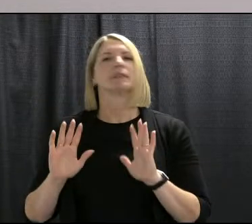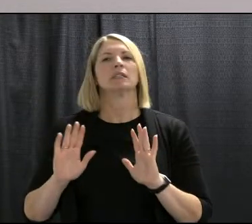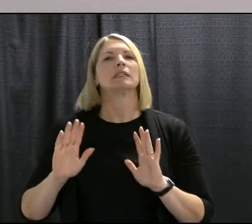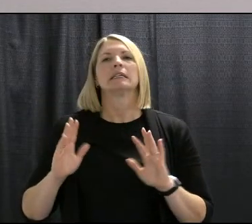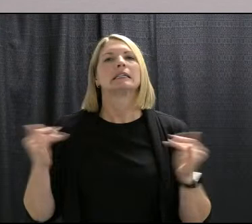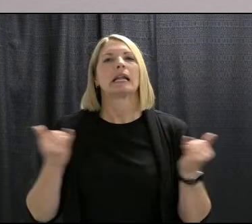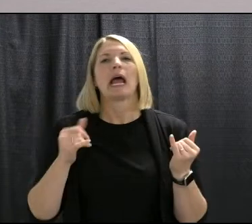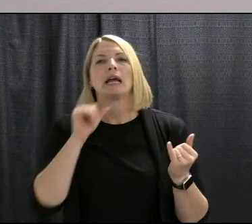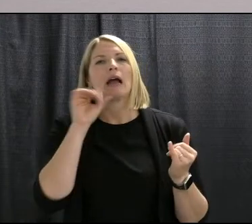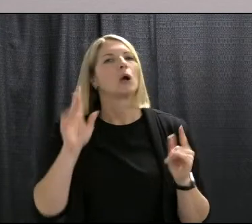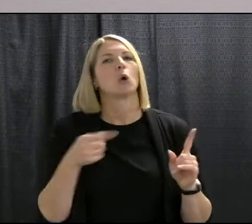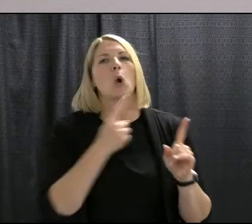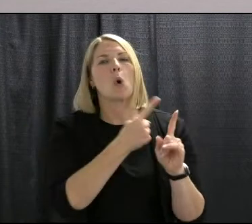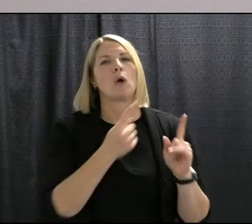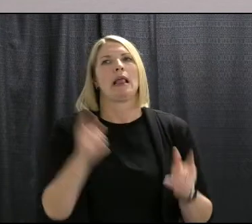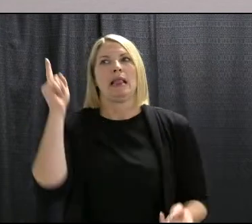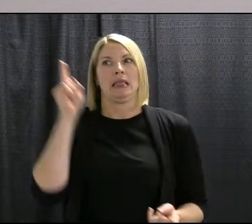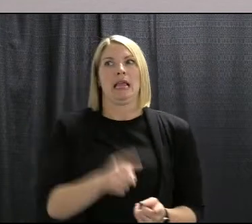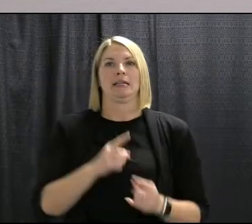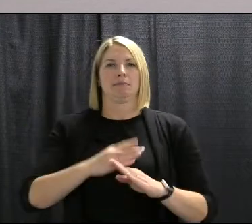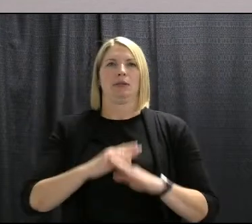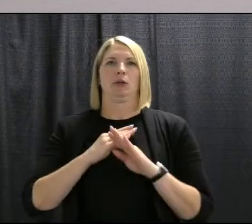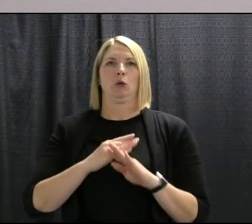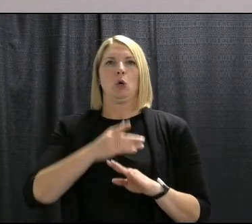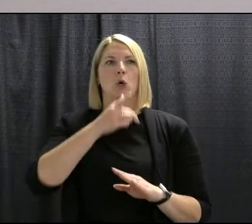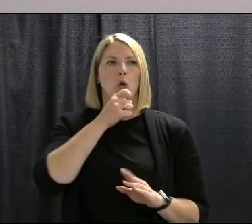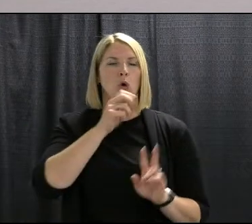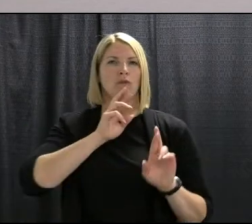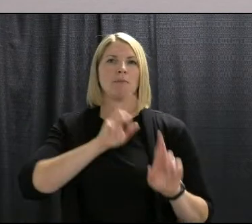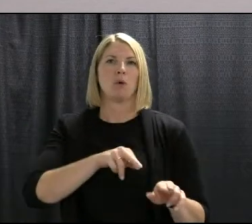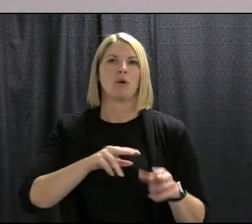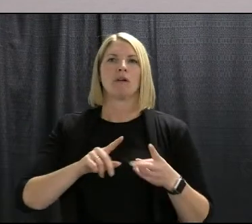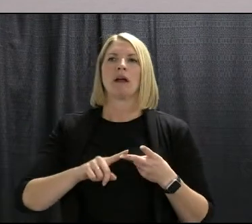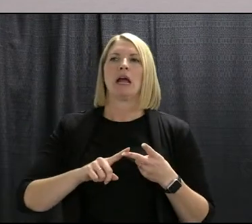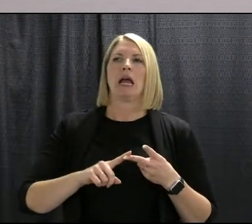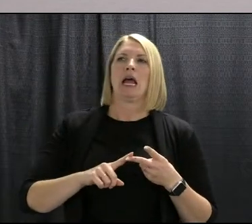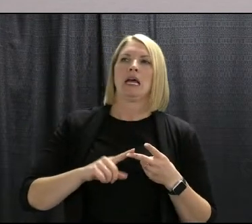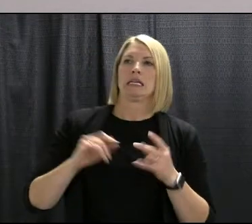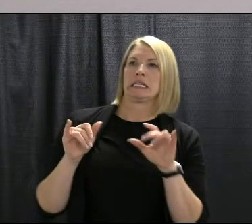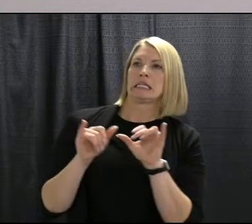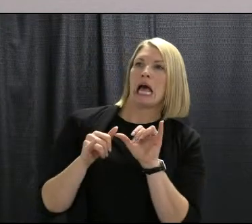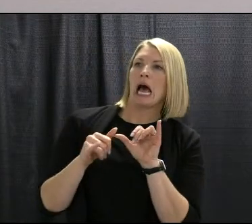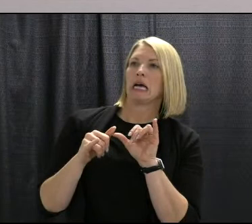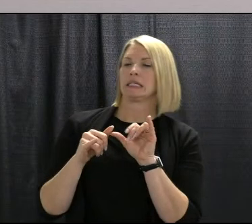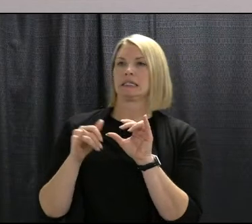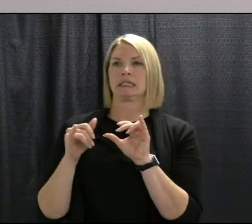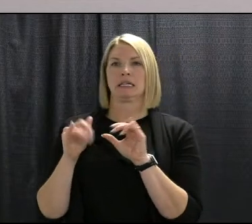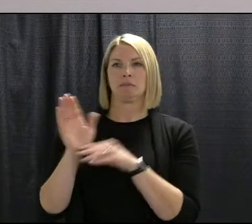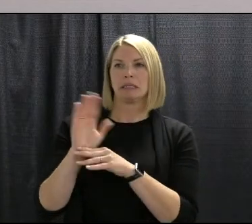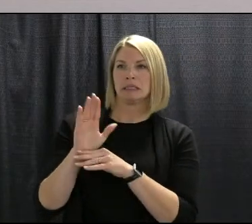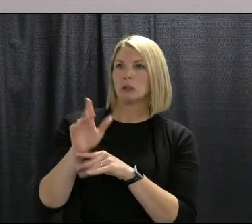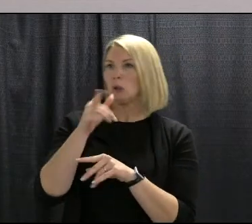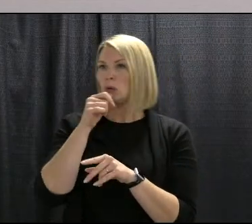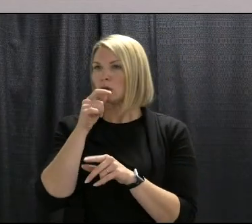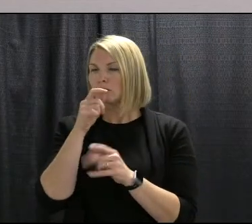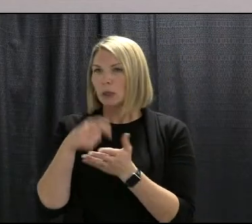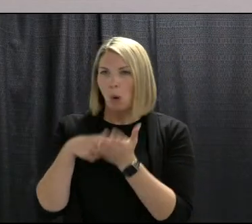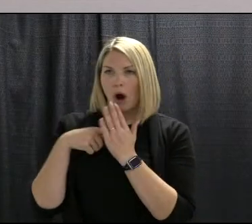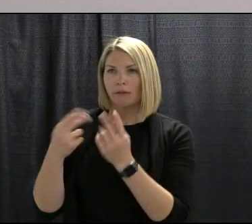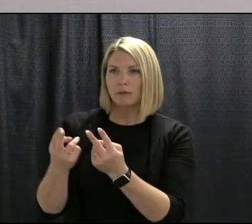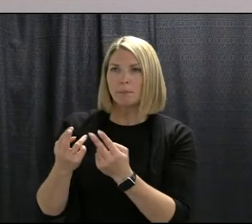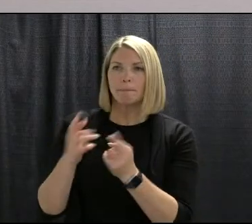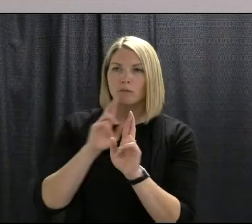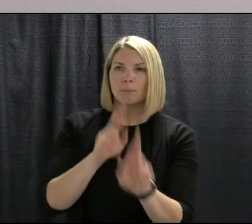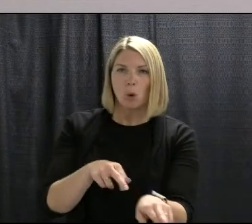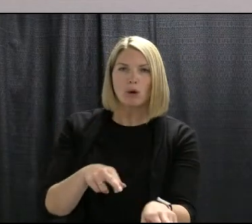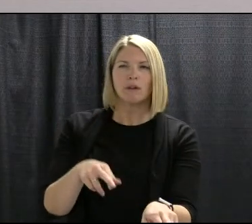how people report, who reports, how big are the firms that report, how often do they report. Those are questions that are going to come